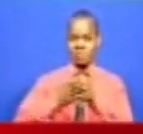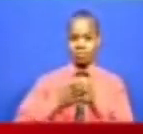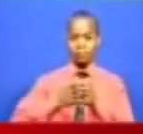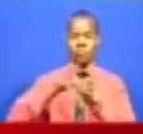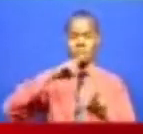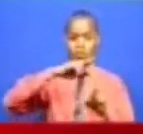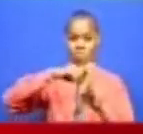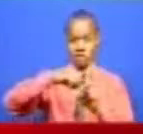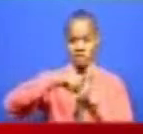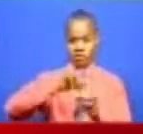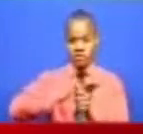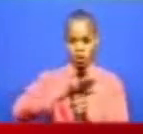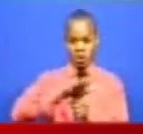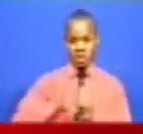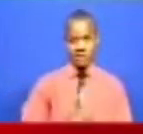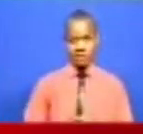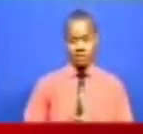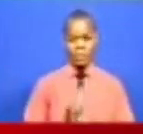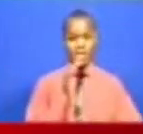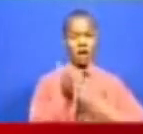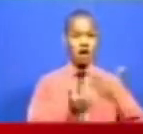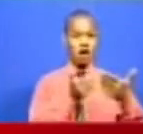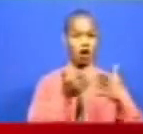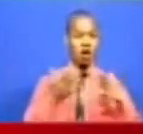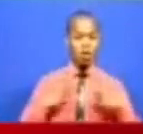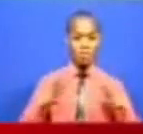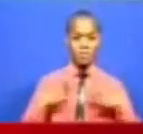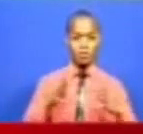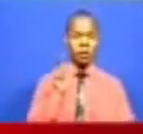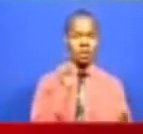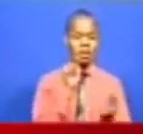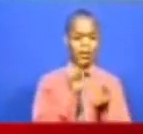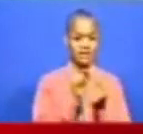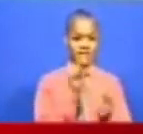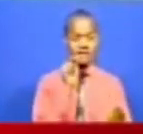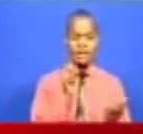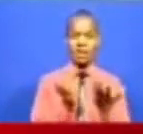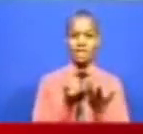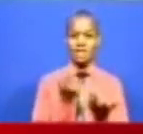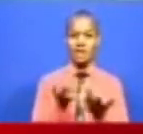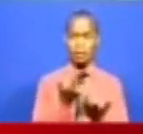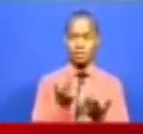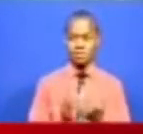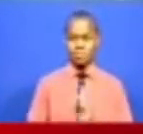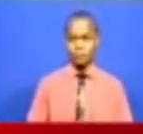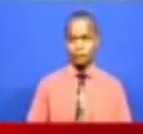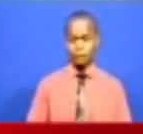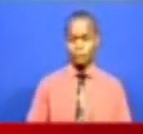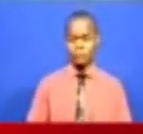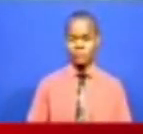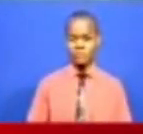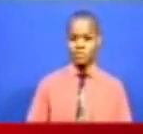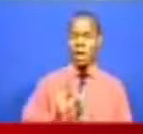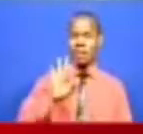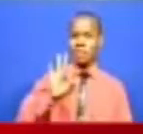positive, bringing the number of tests that we have conducted so far to